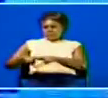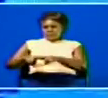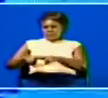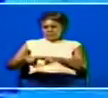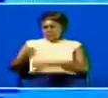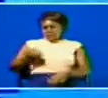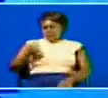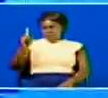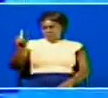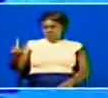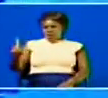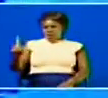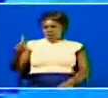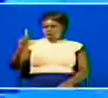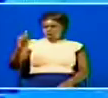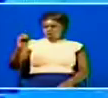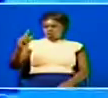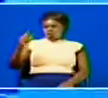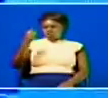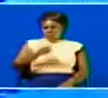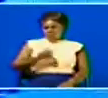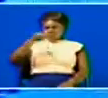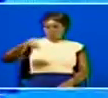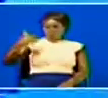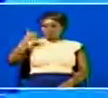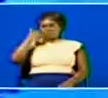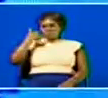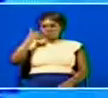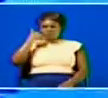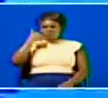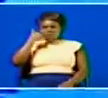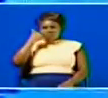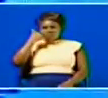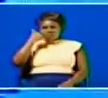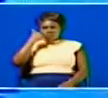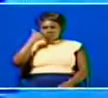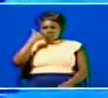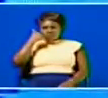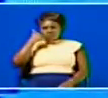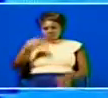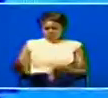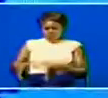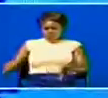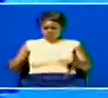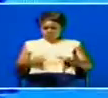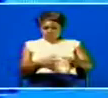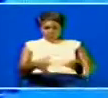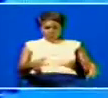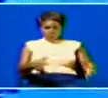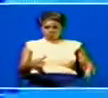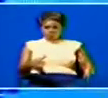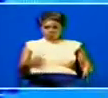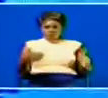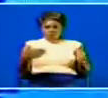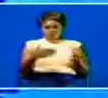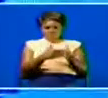Msichana mmoja eneo la Loitoktok kaunti ya Kajiado anayeugua ugonjwa wa matende kwa kimombo elephantiasis amelazimika kukatiza